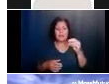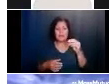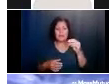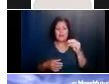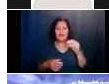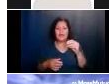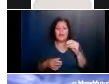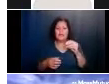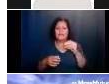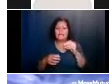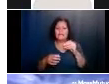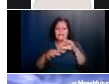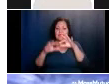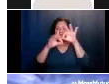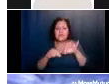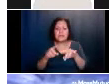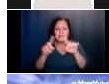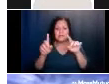states and has